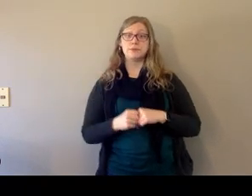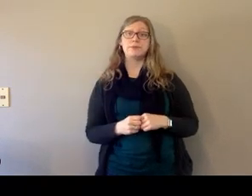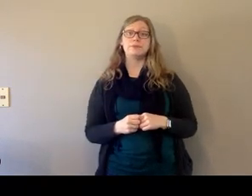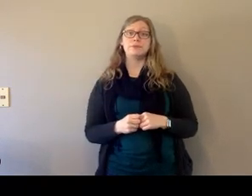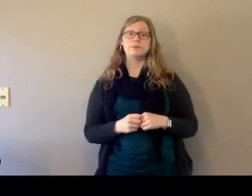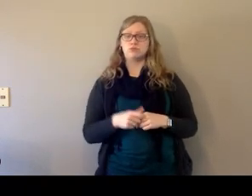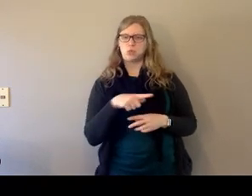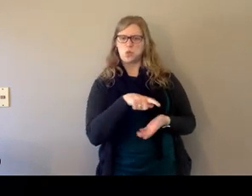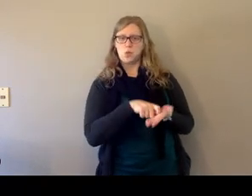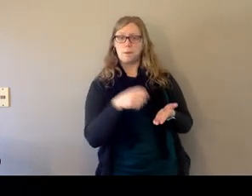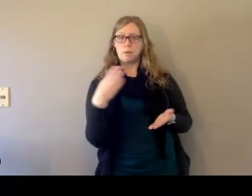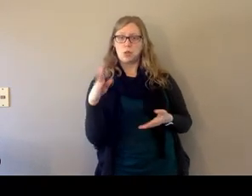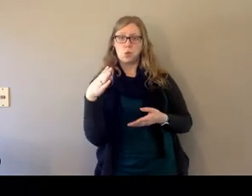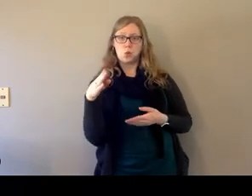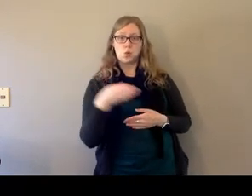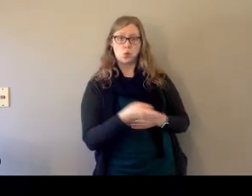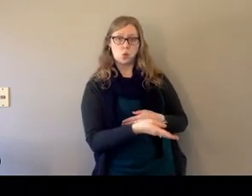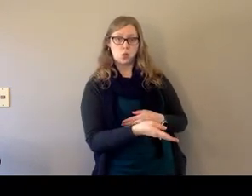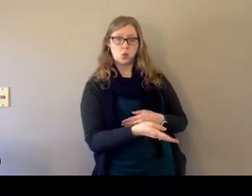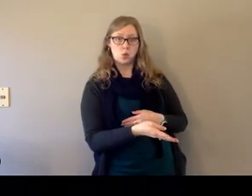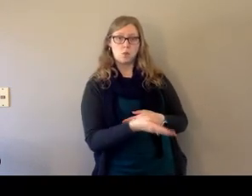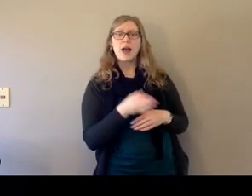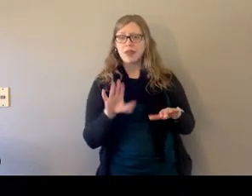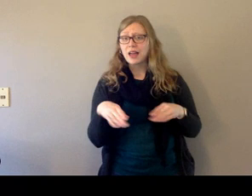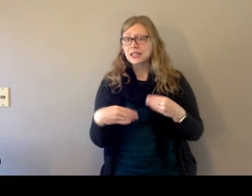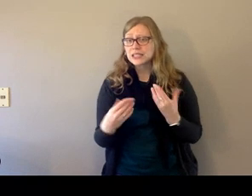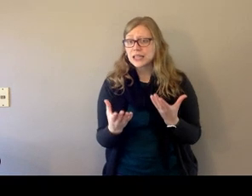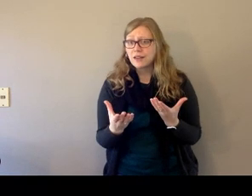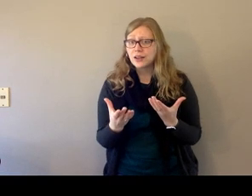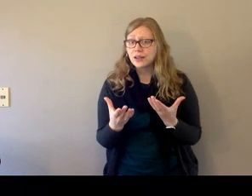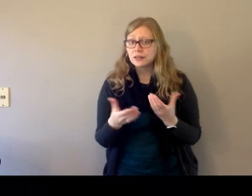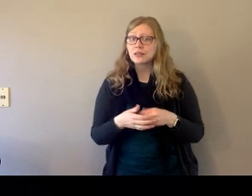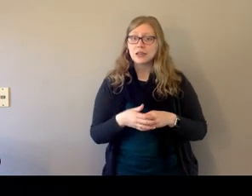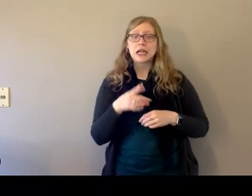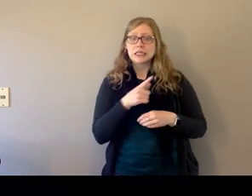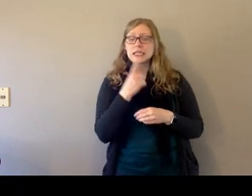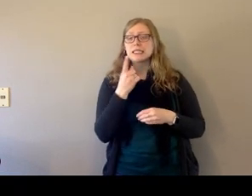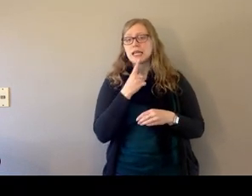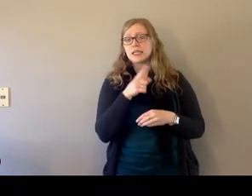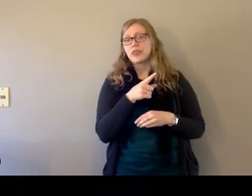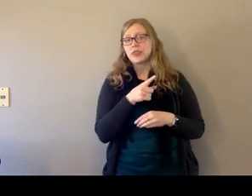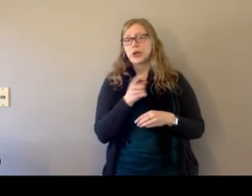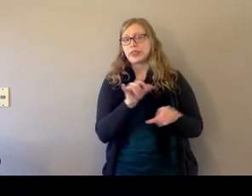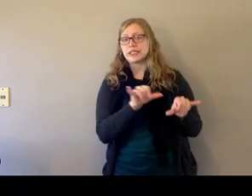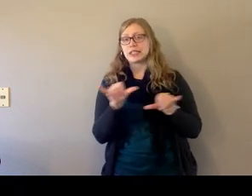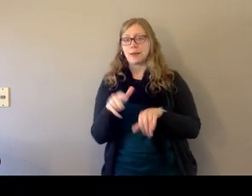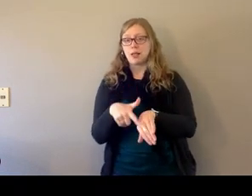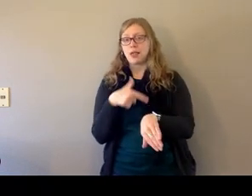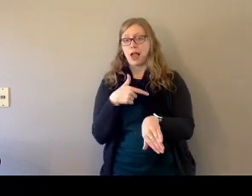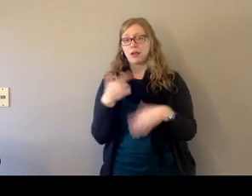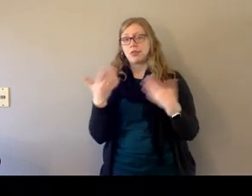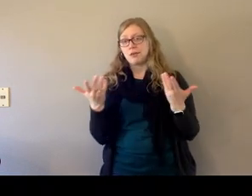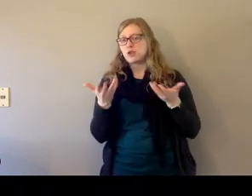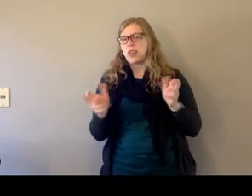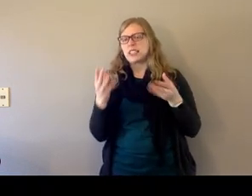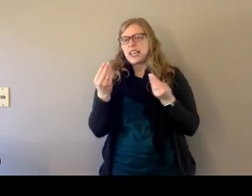and really that's given because they're both the same length, right? And then I have